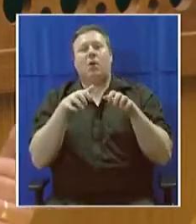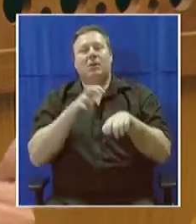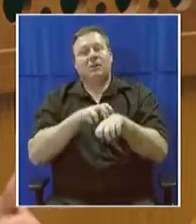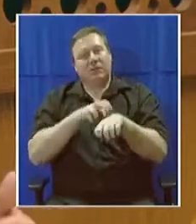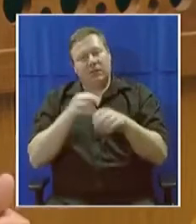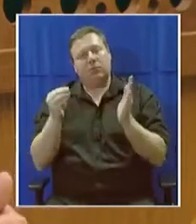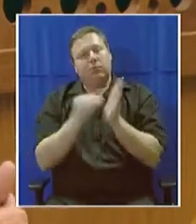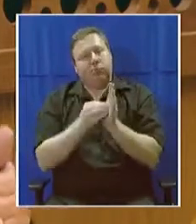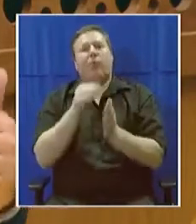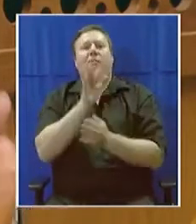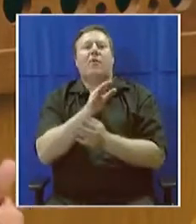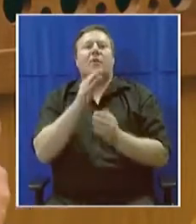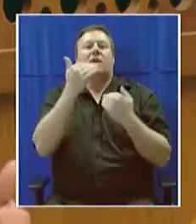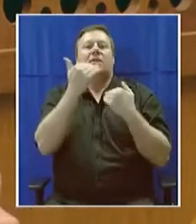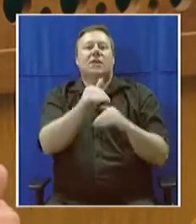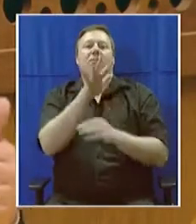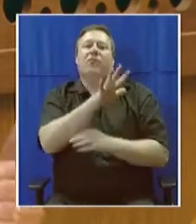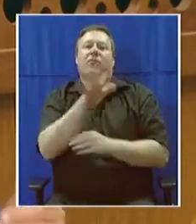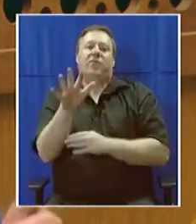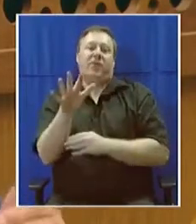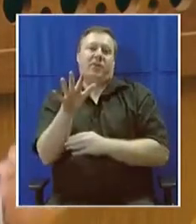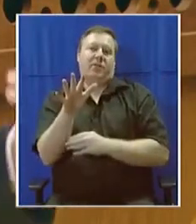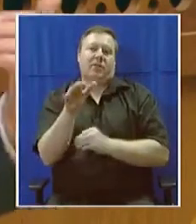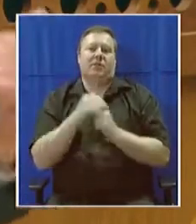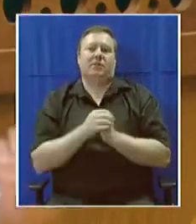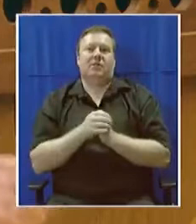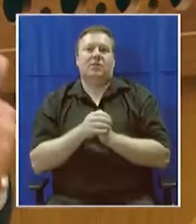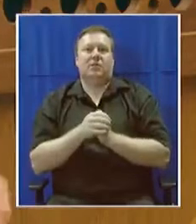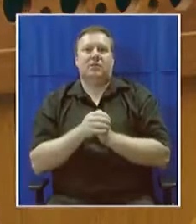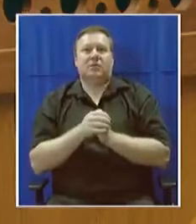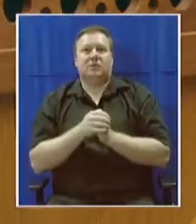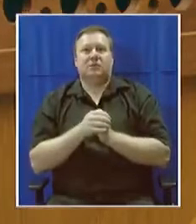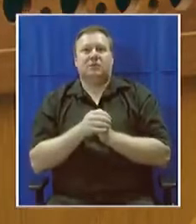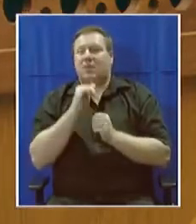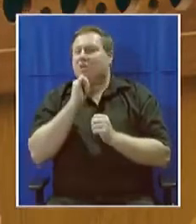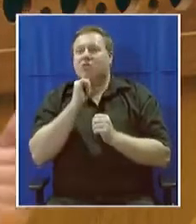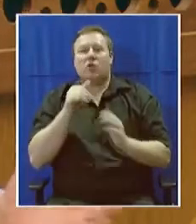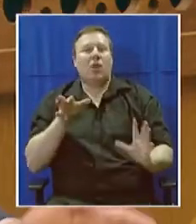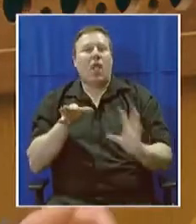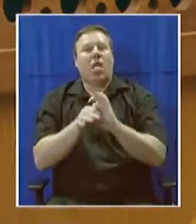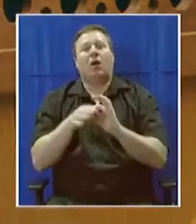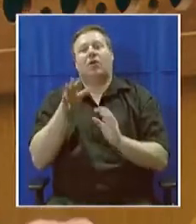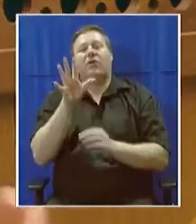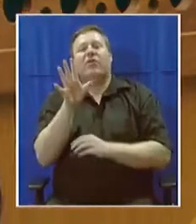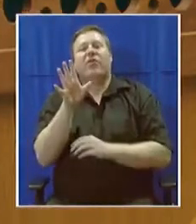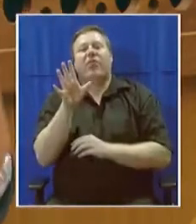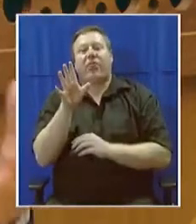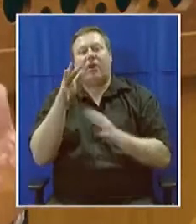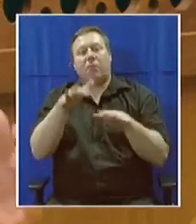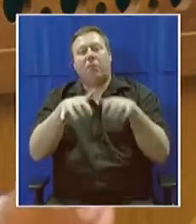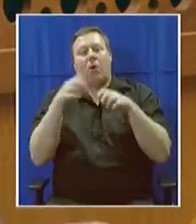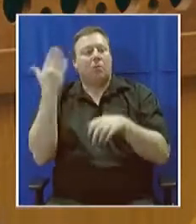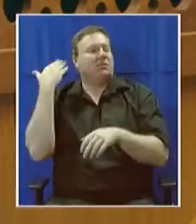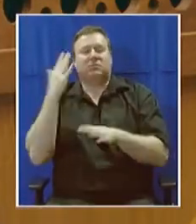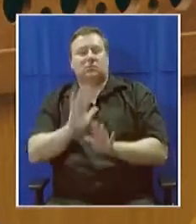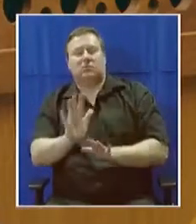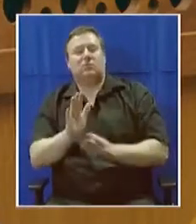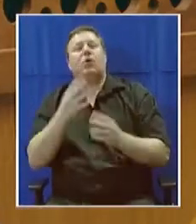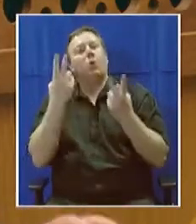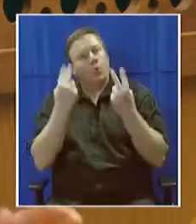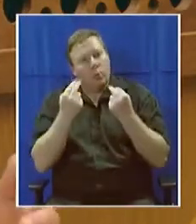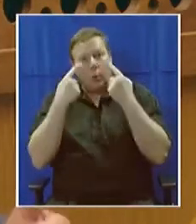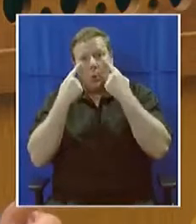its entirety and is not bound by the provisions of the 5th Parliament. There are a number of bills